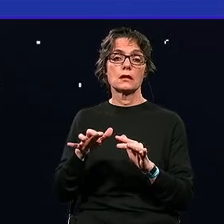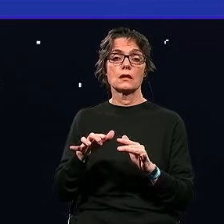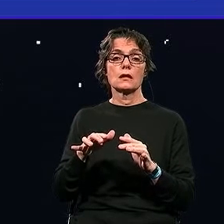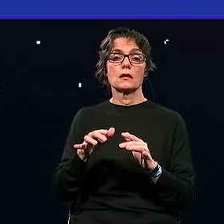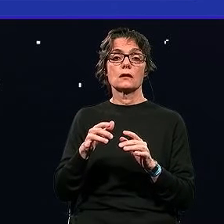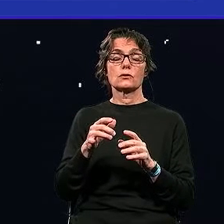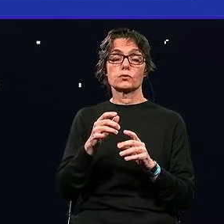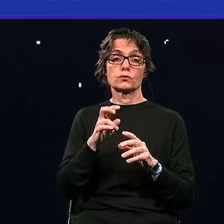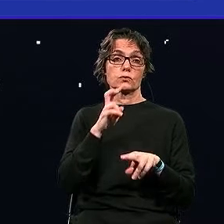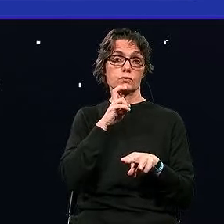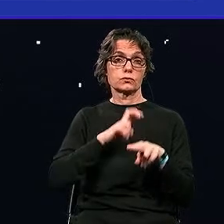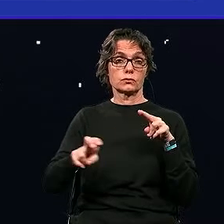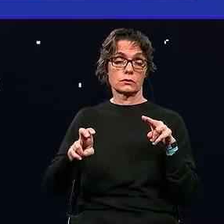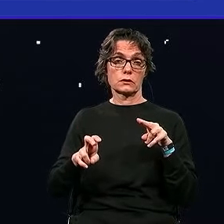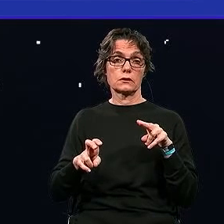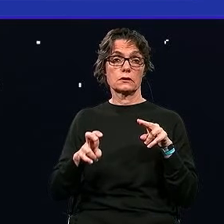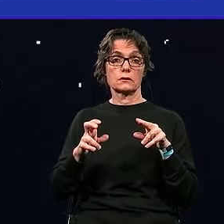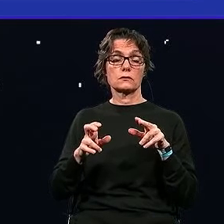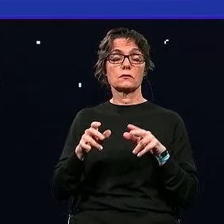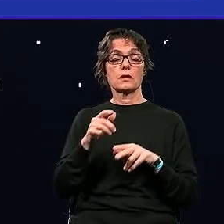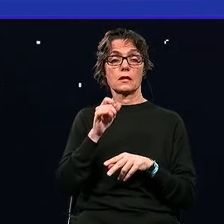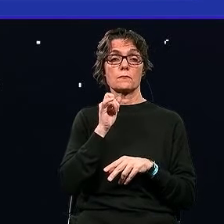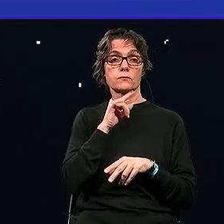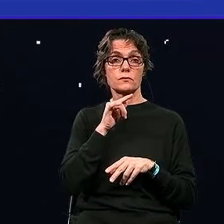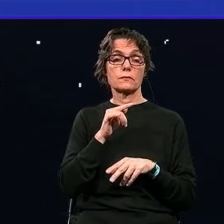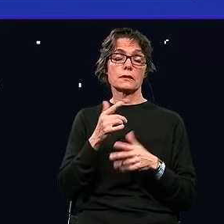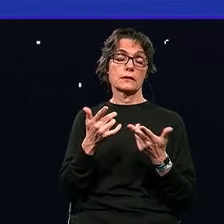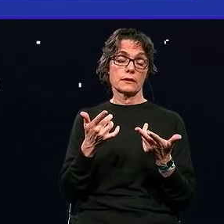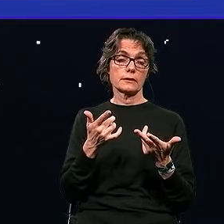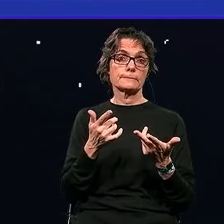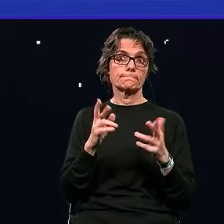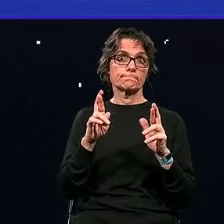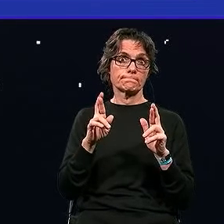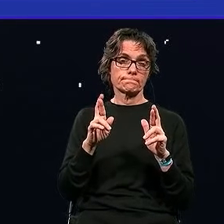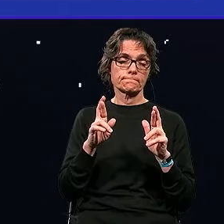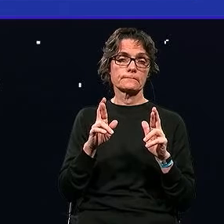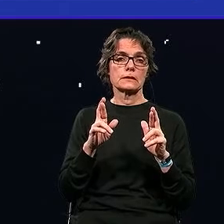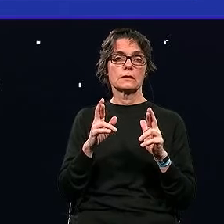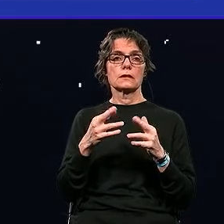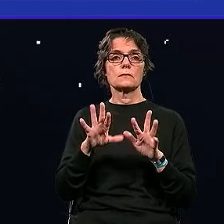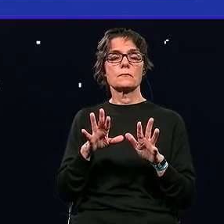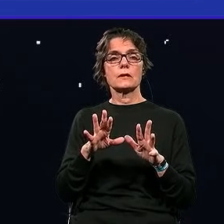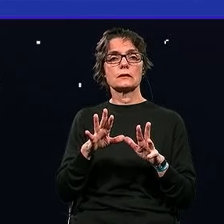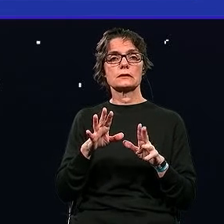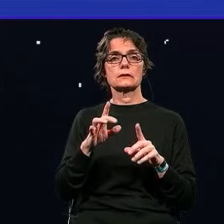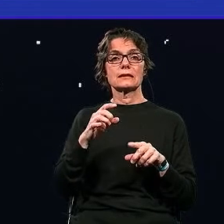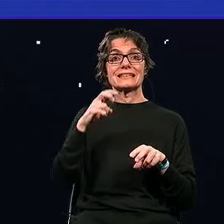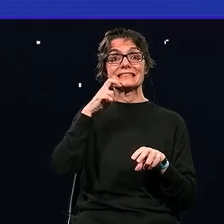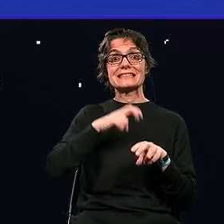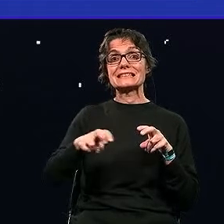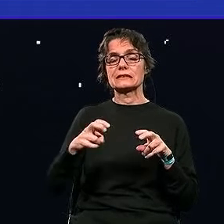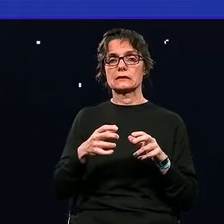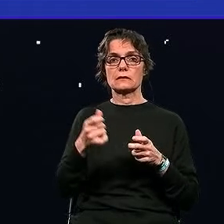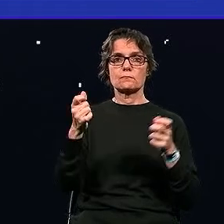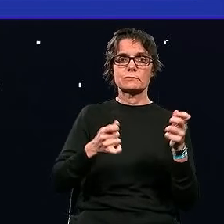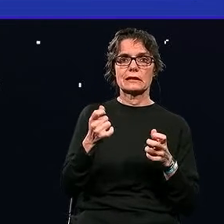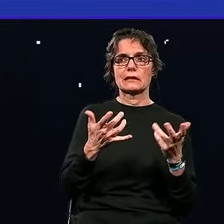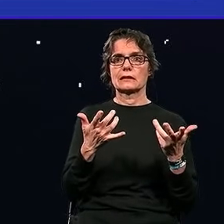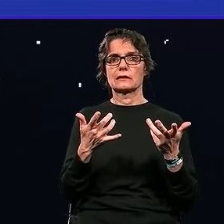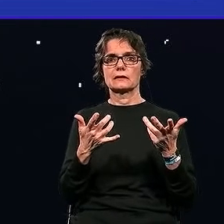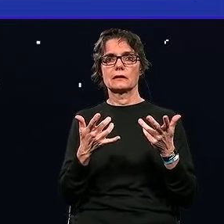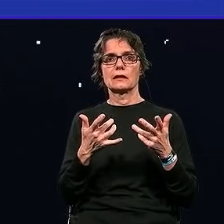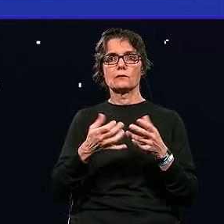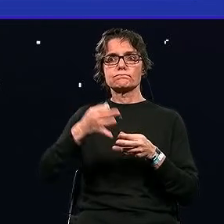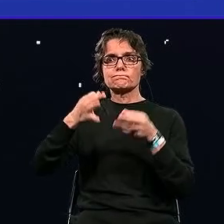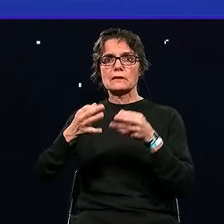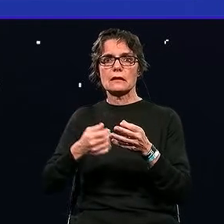behind that if we're going to successfully make that shift. Probably electricity, batteries for cars in the short term,